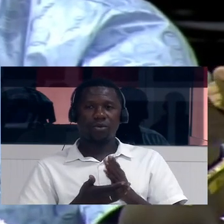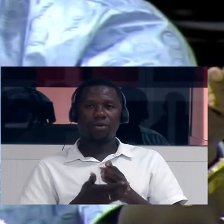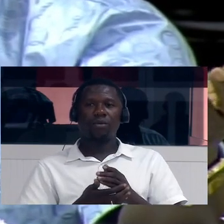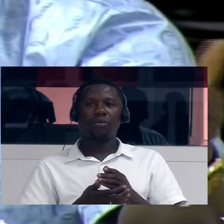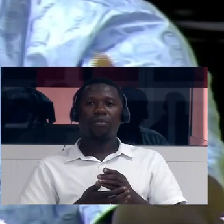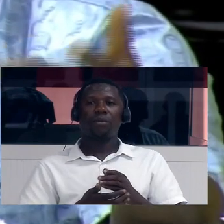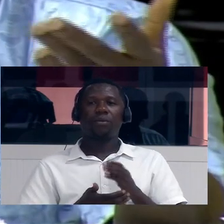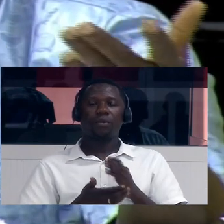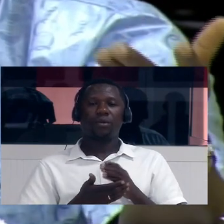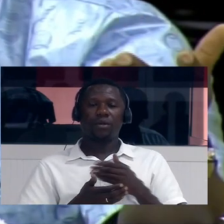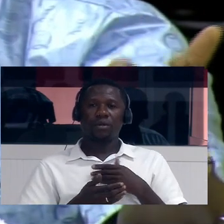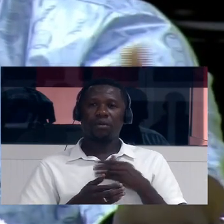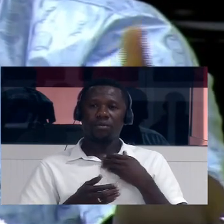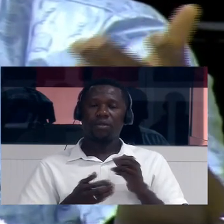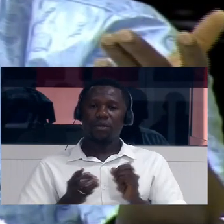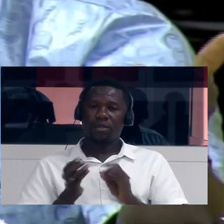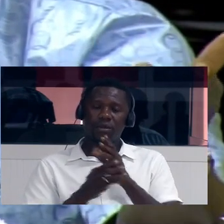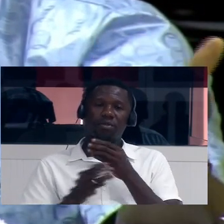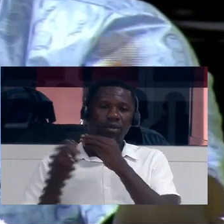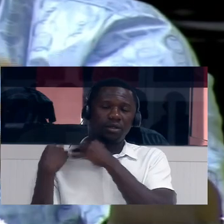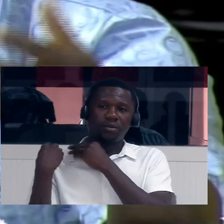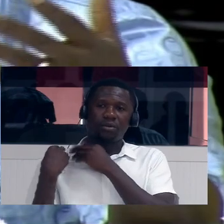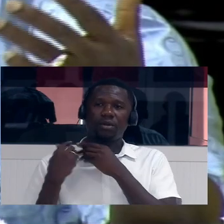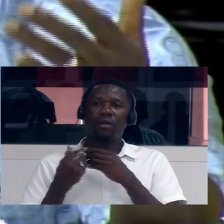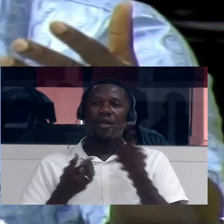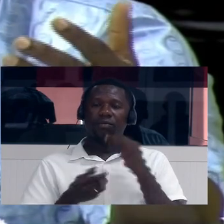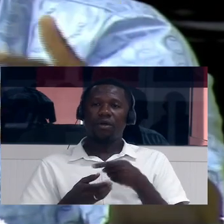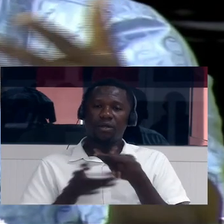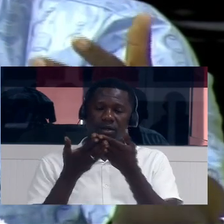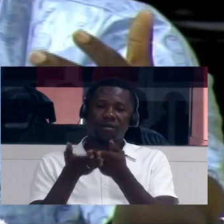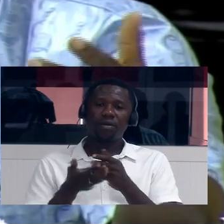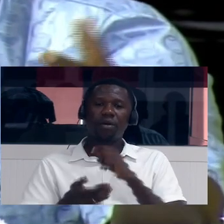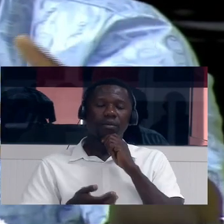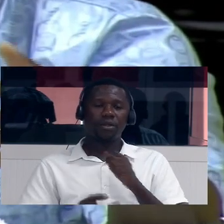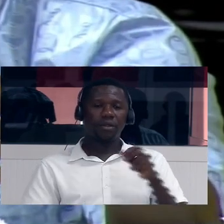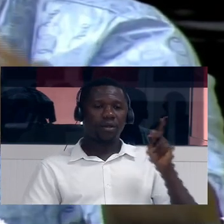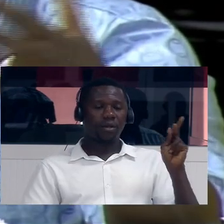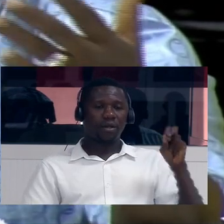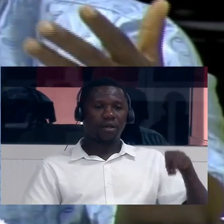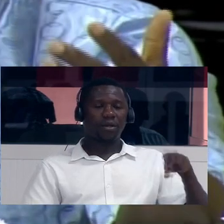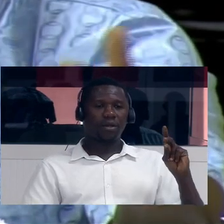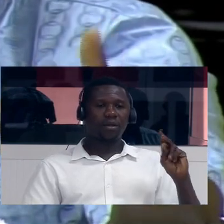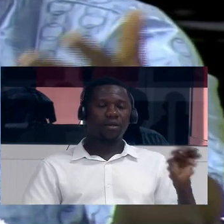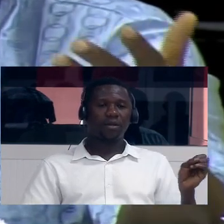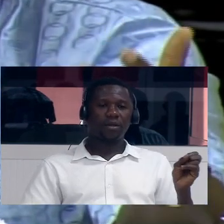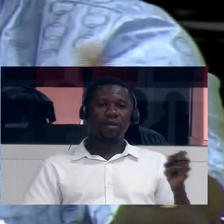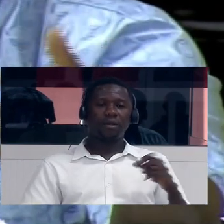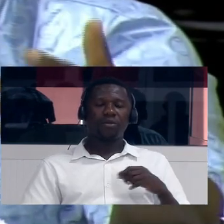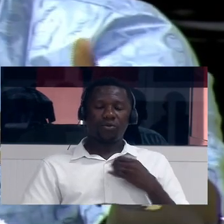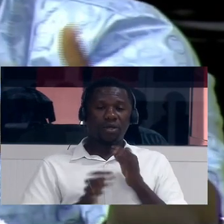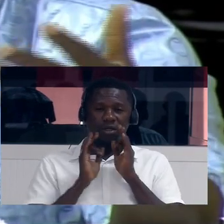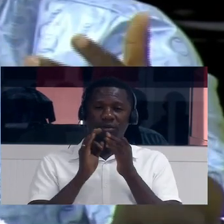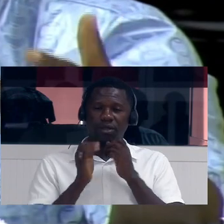that... I'll be discharging my responsibilities if I give Mr. King the opportunity to explain the circumstances